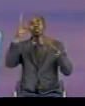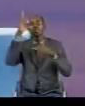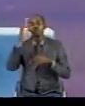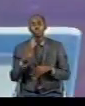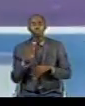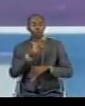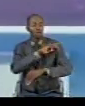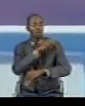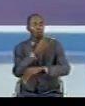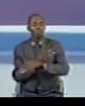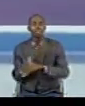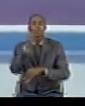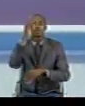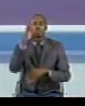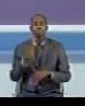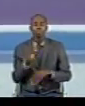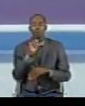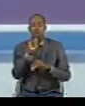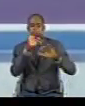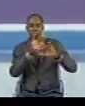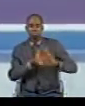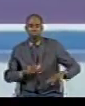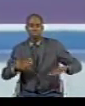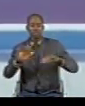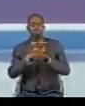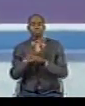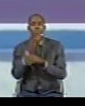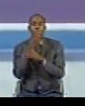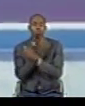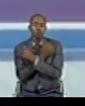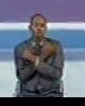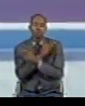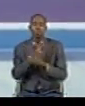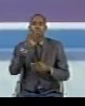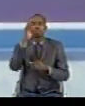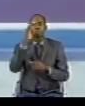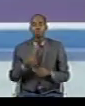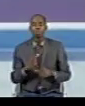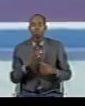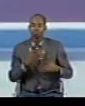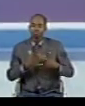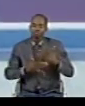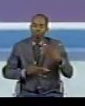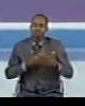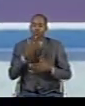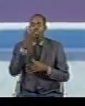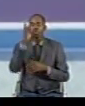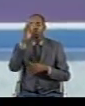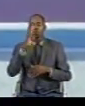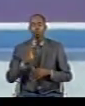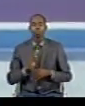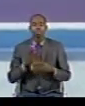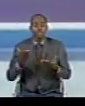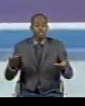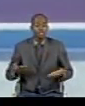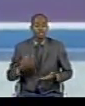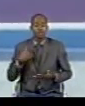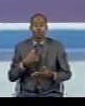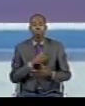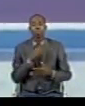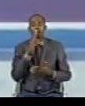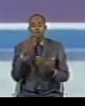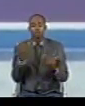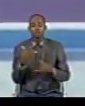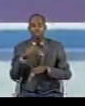mighty God, a merciful God, a loving God, a compassionate God. Here we are tonight. We're going